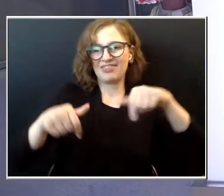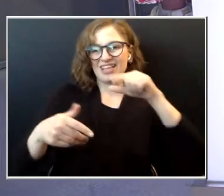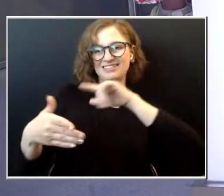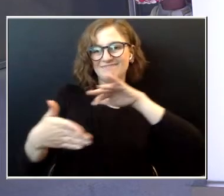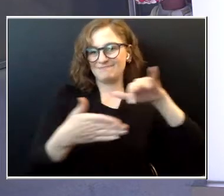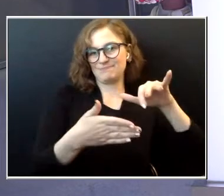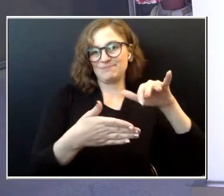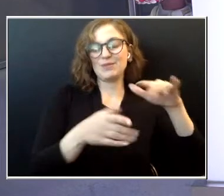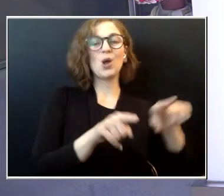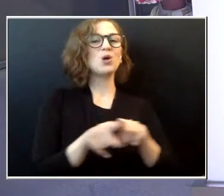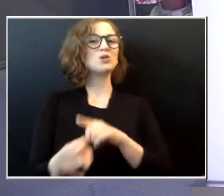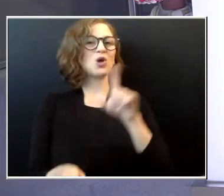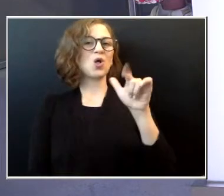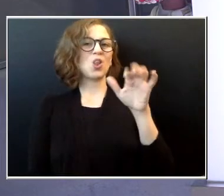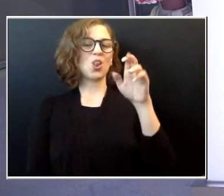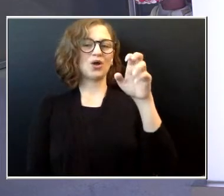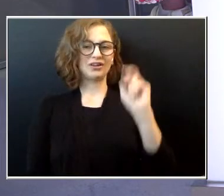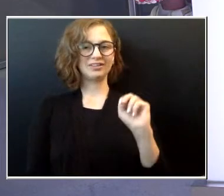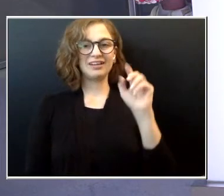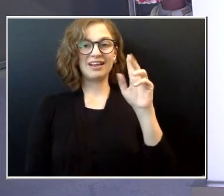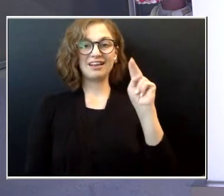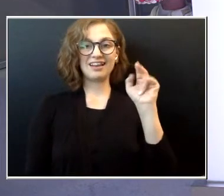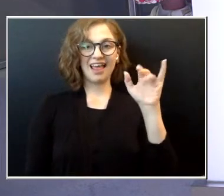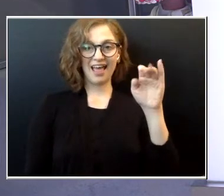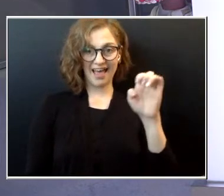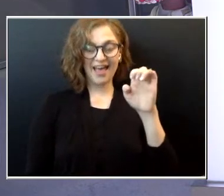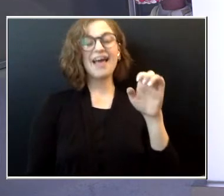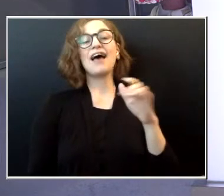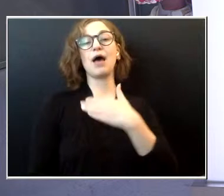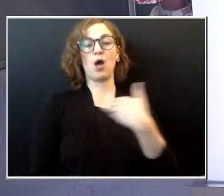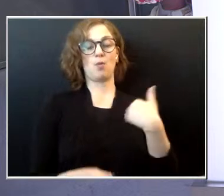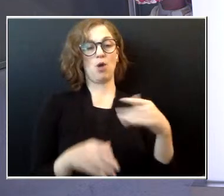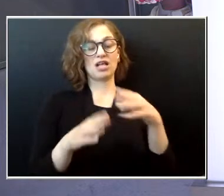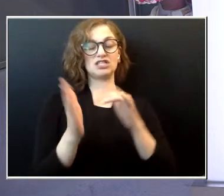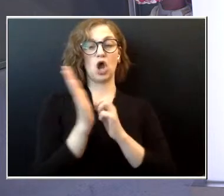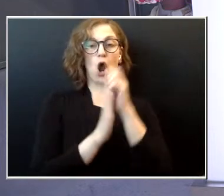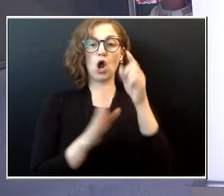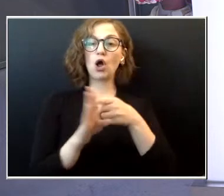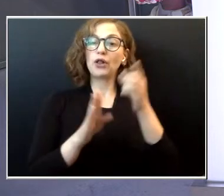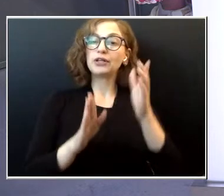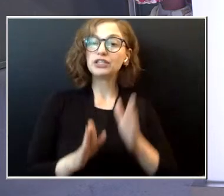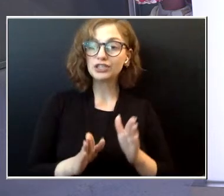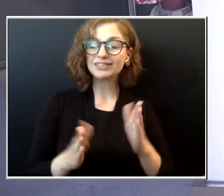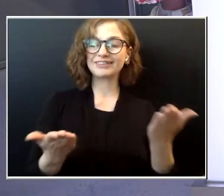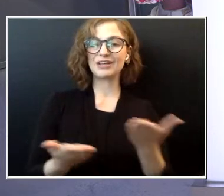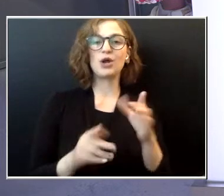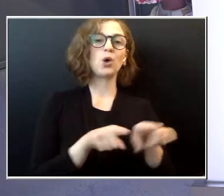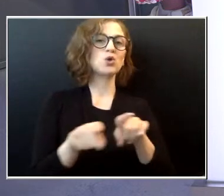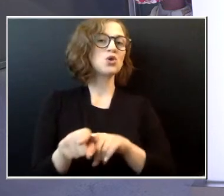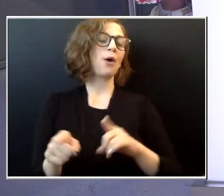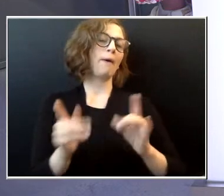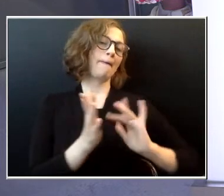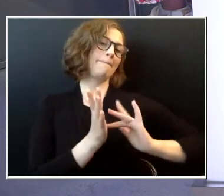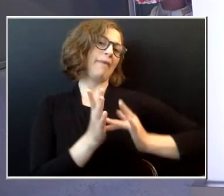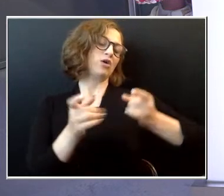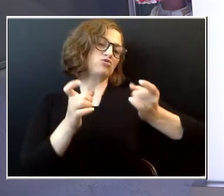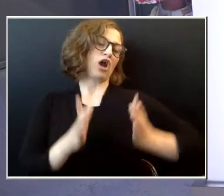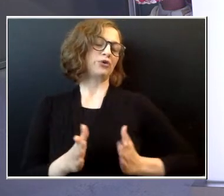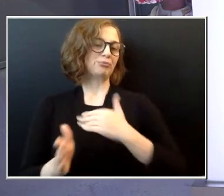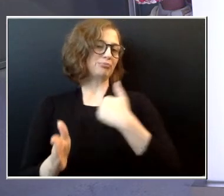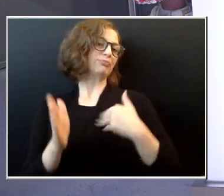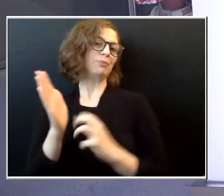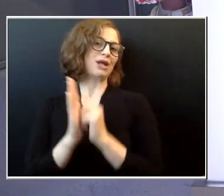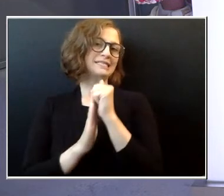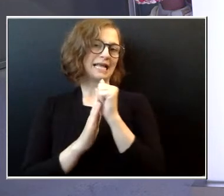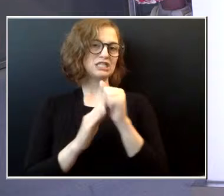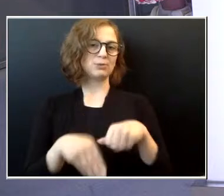breast oncologist at the University of Kansas Cancer Center, also the medical director of breast cancer prevention. She's going to talk with us about another